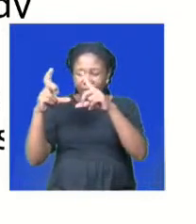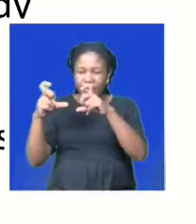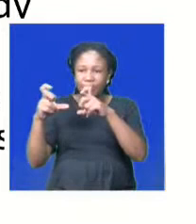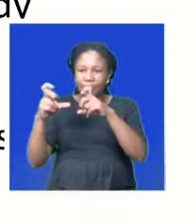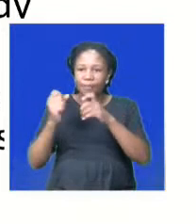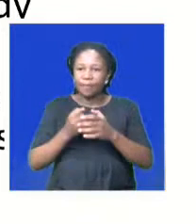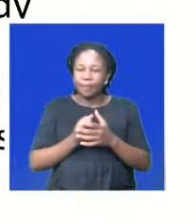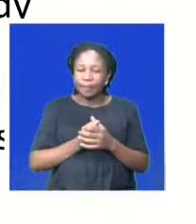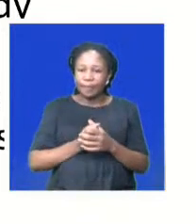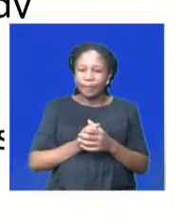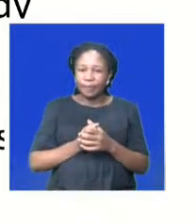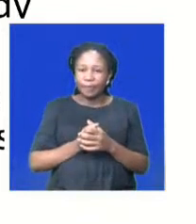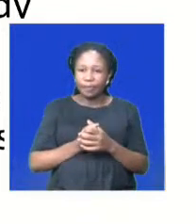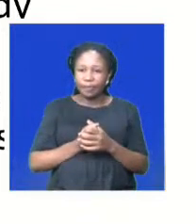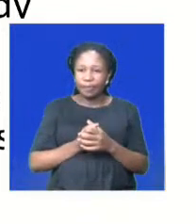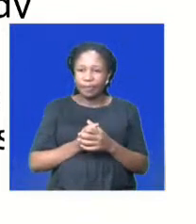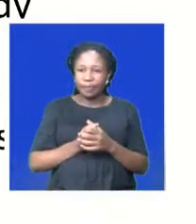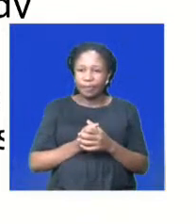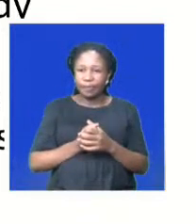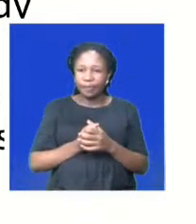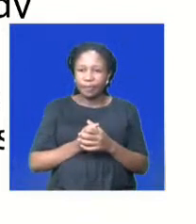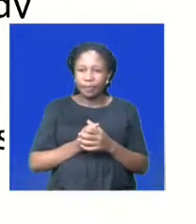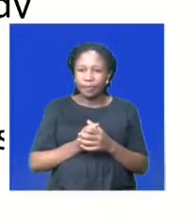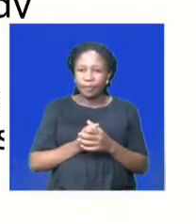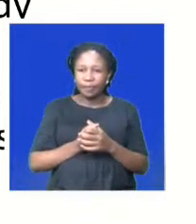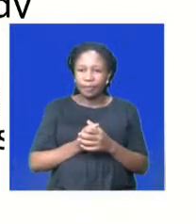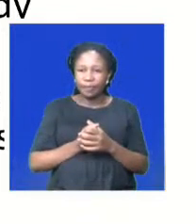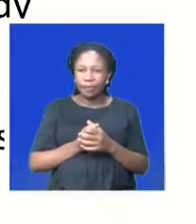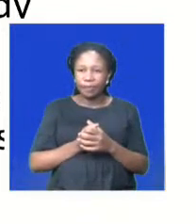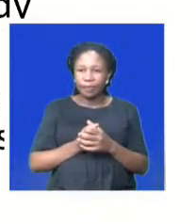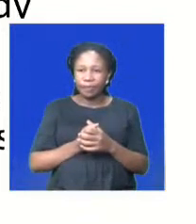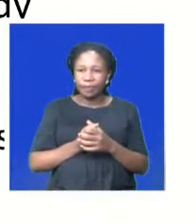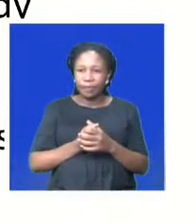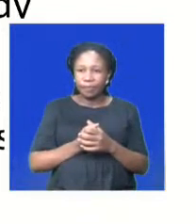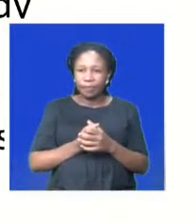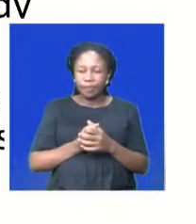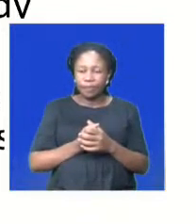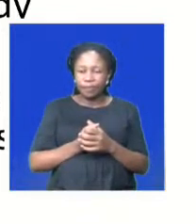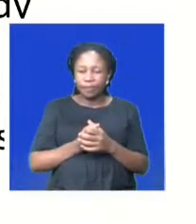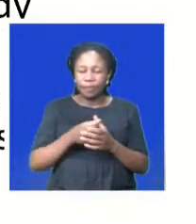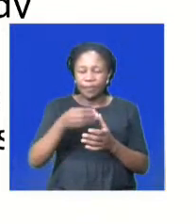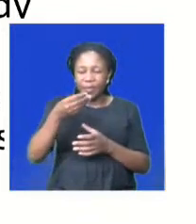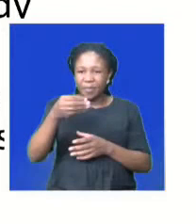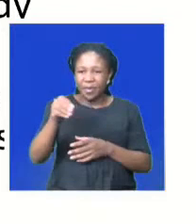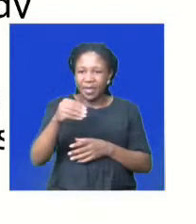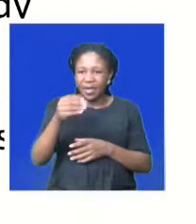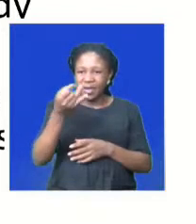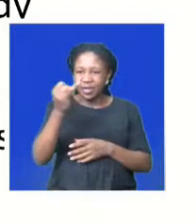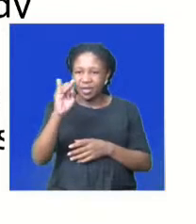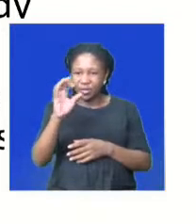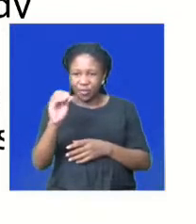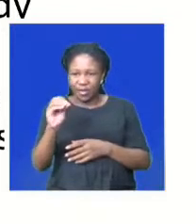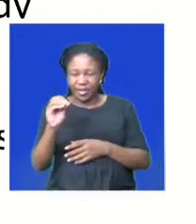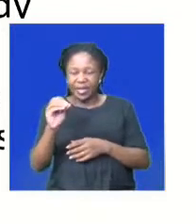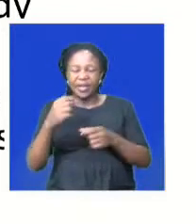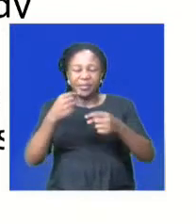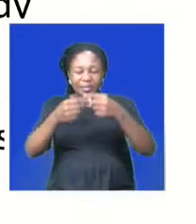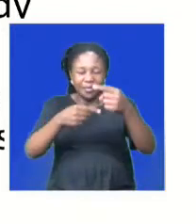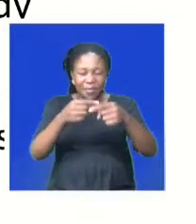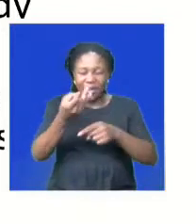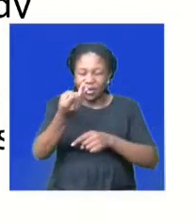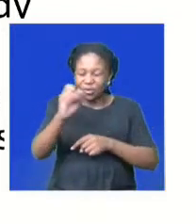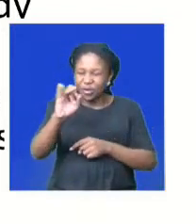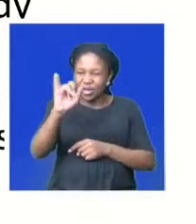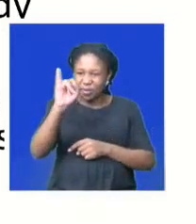parts of the body that you see there and color in the pictures. On page 21, you